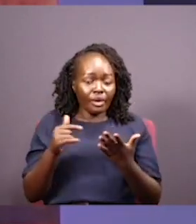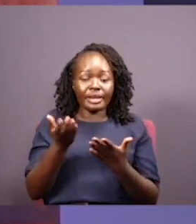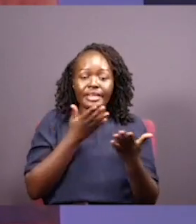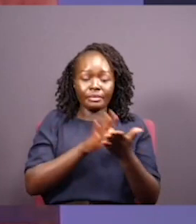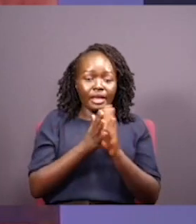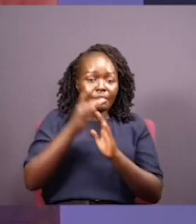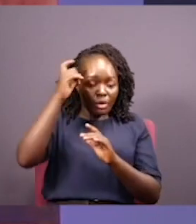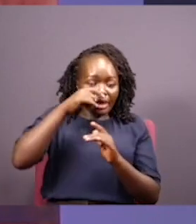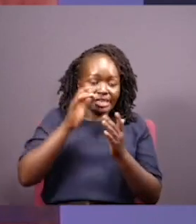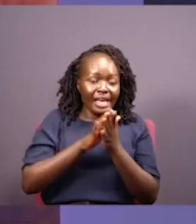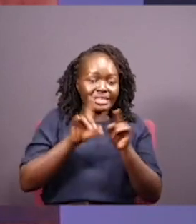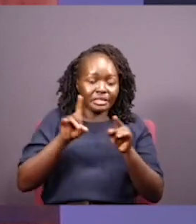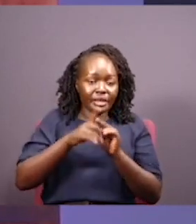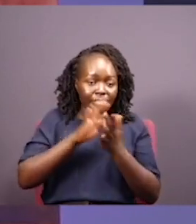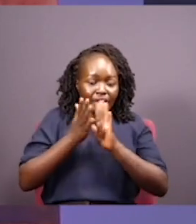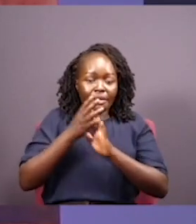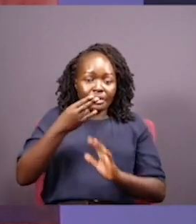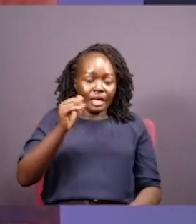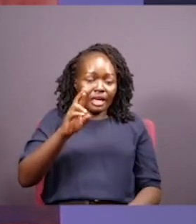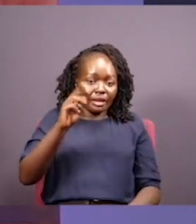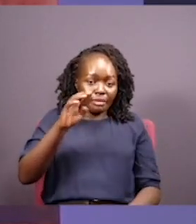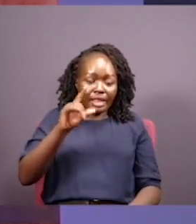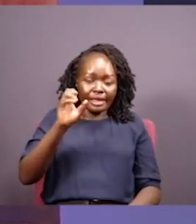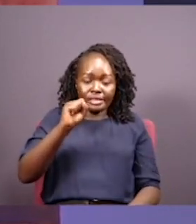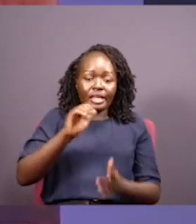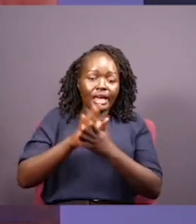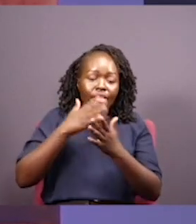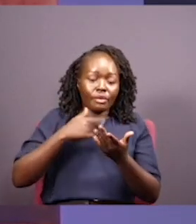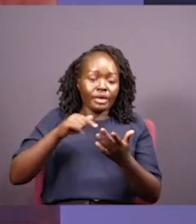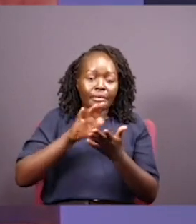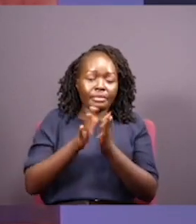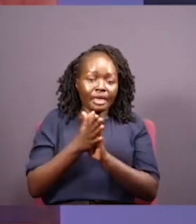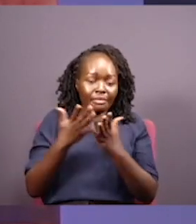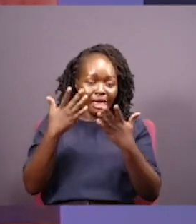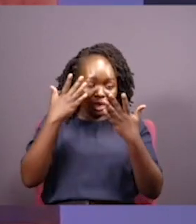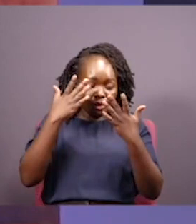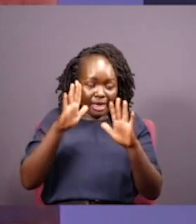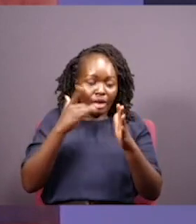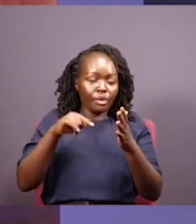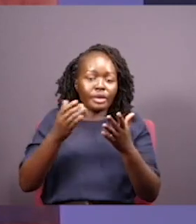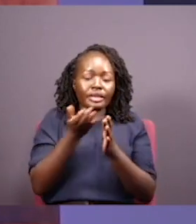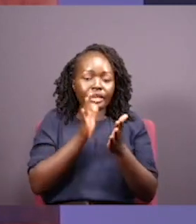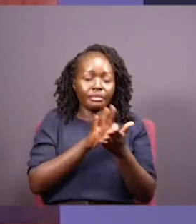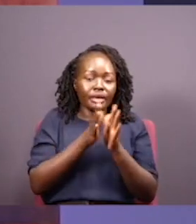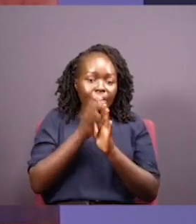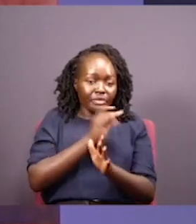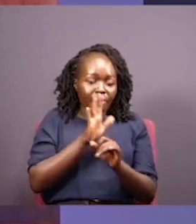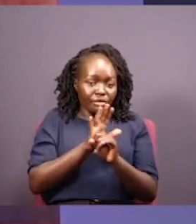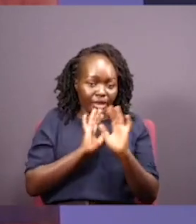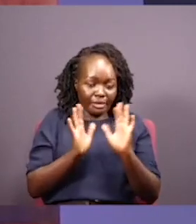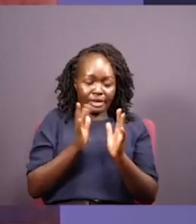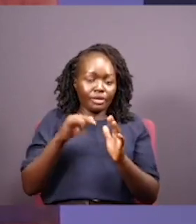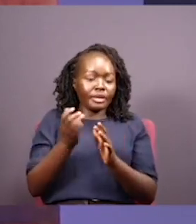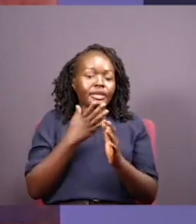be harmless and we are to beware, we are not to be fearful. We are to be calm in